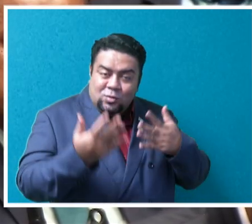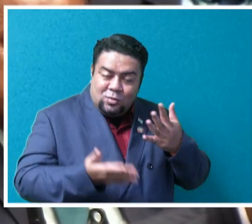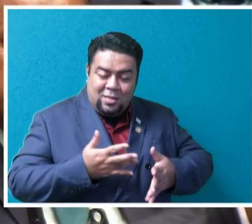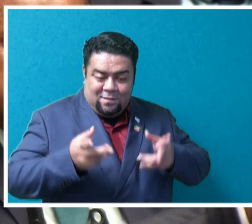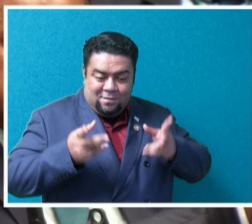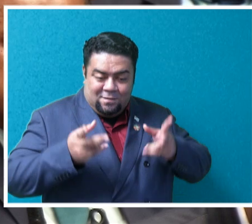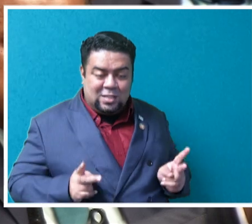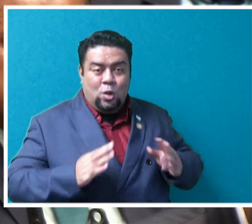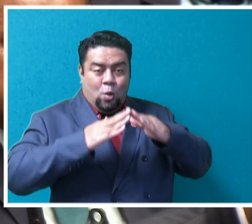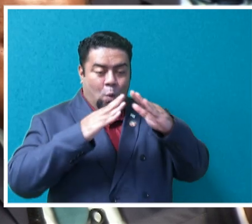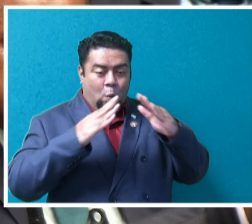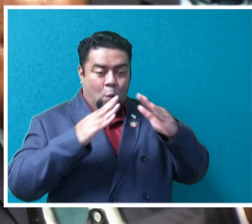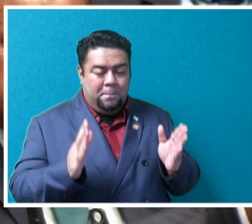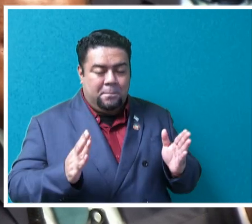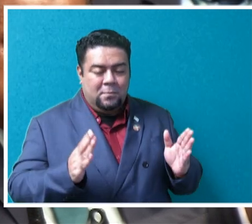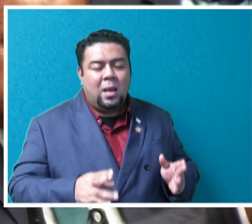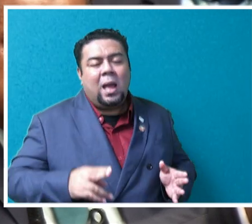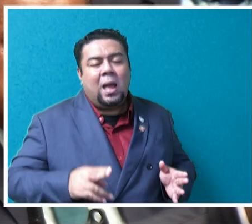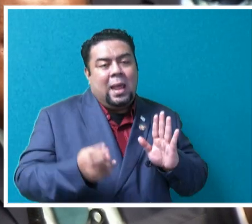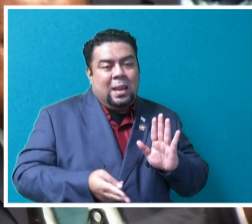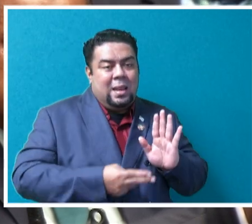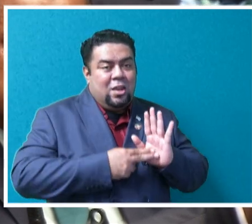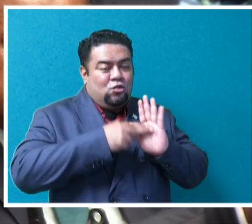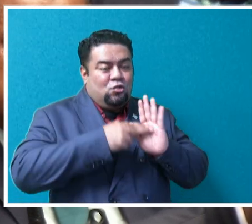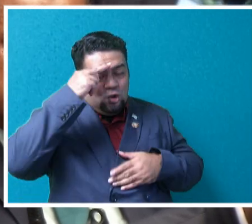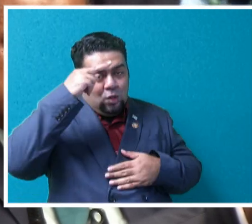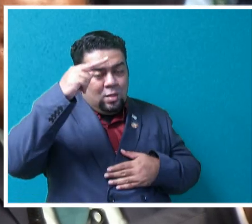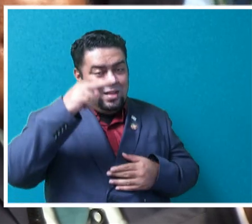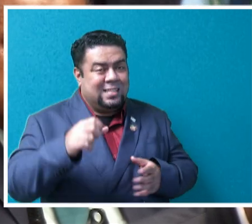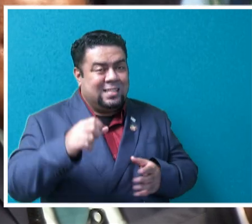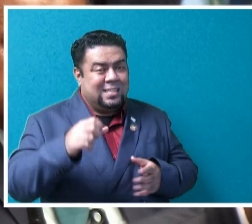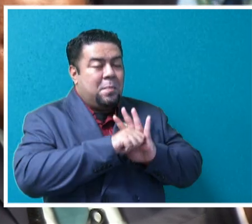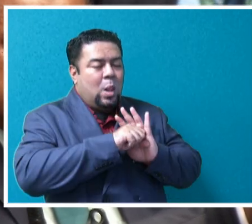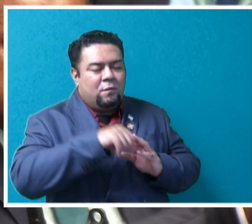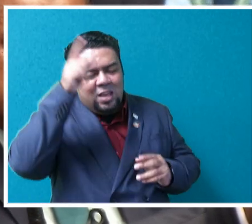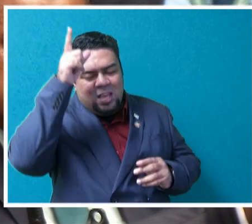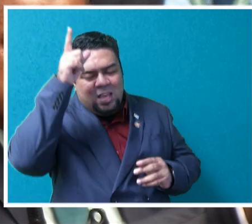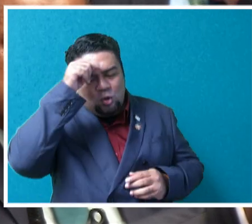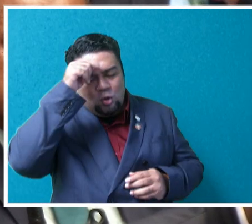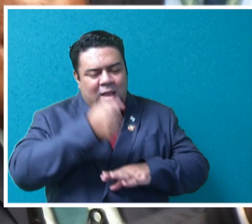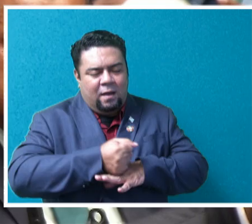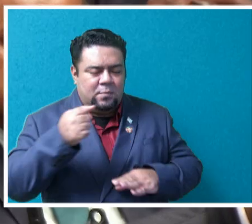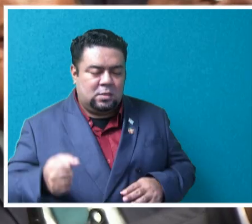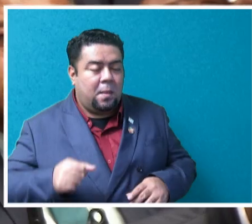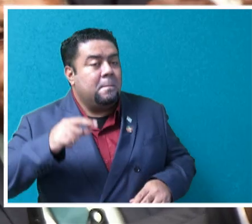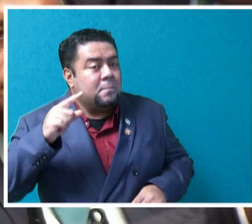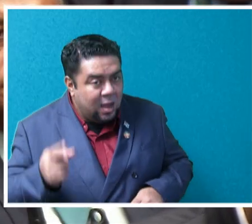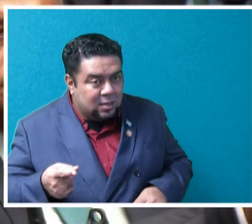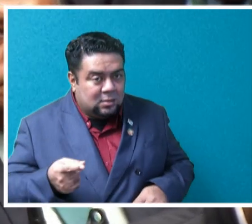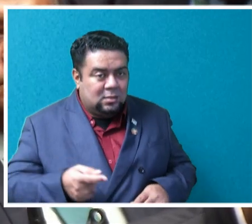home and national symbol of iTaukei governance. However, Mr. Speaker,